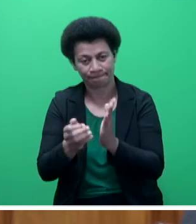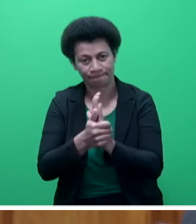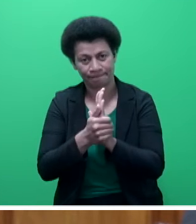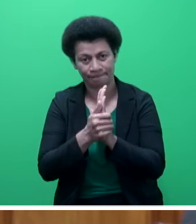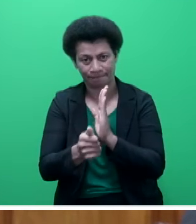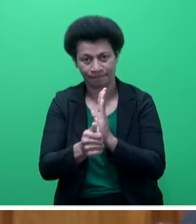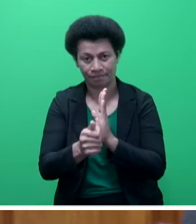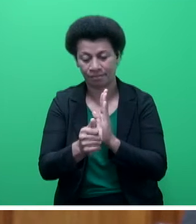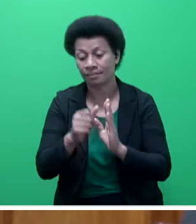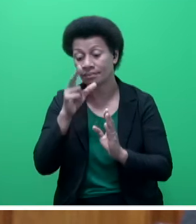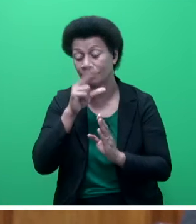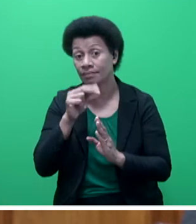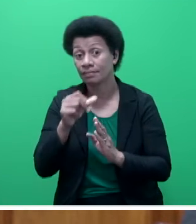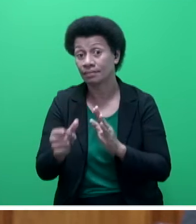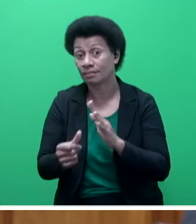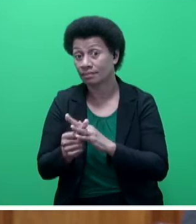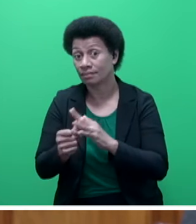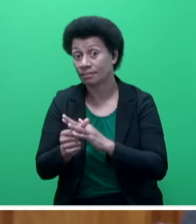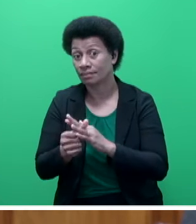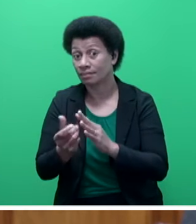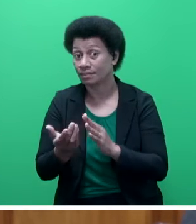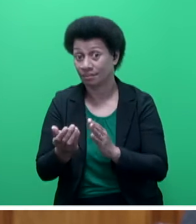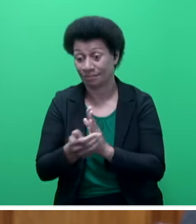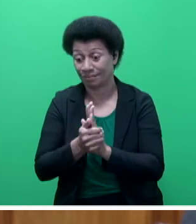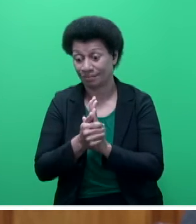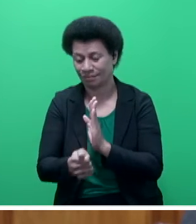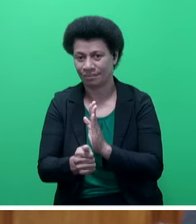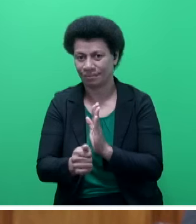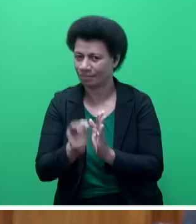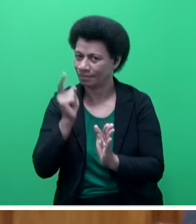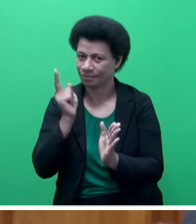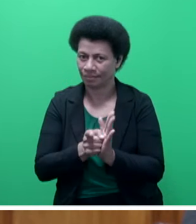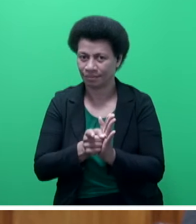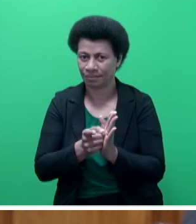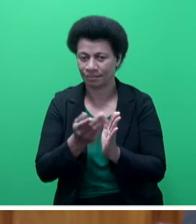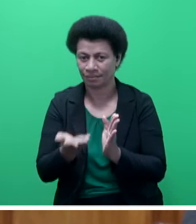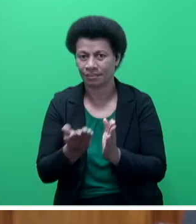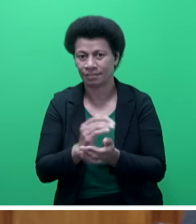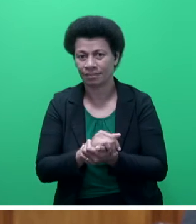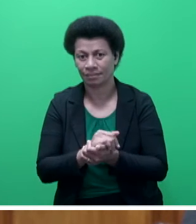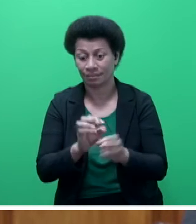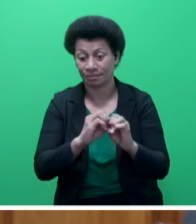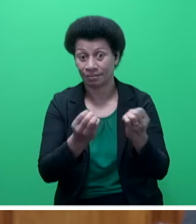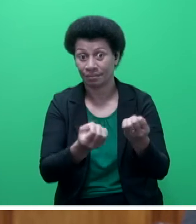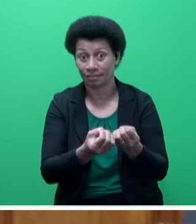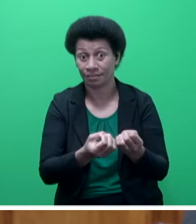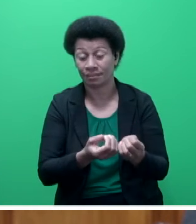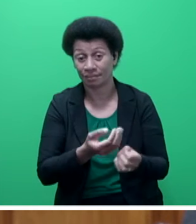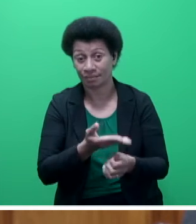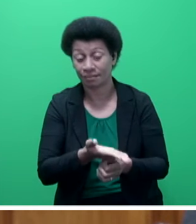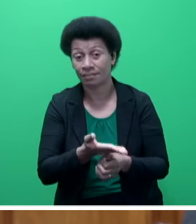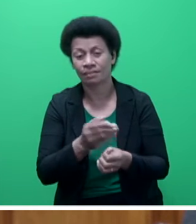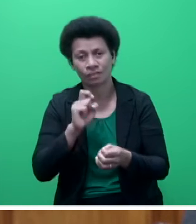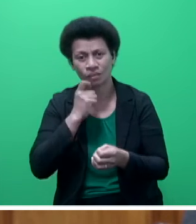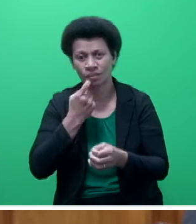are able to access these skills in a timely manner. SPEC will actually play an important role in making the transition to a